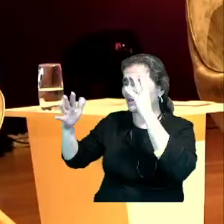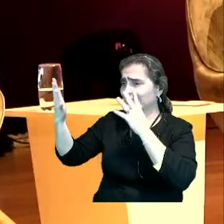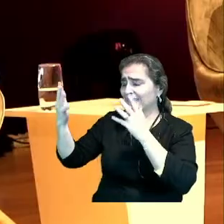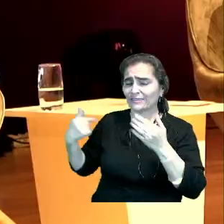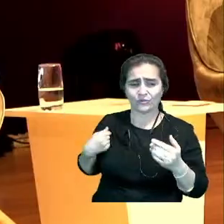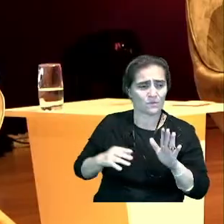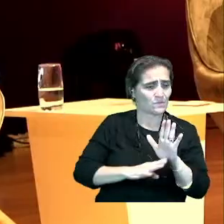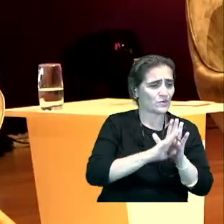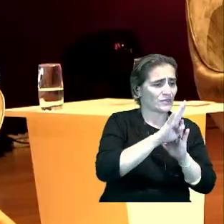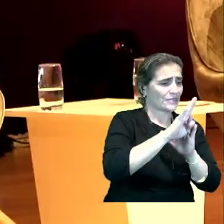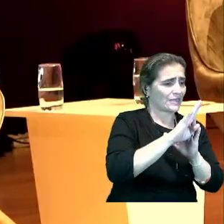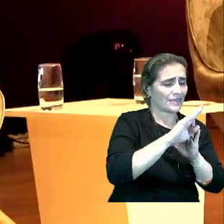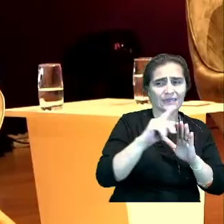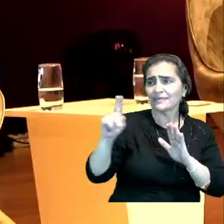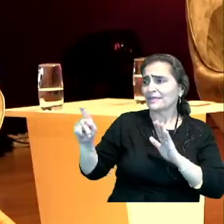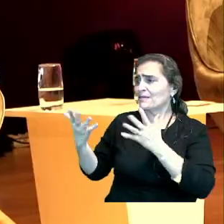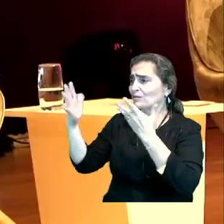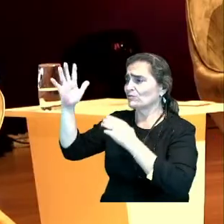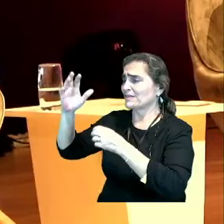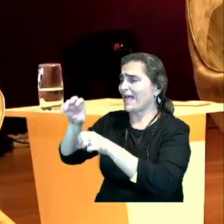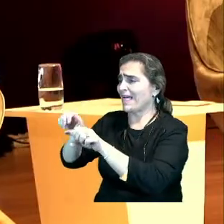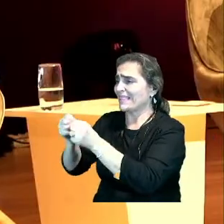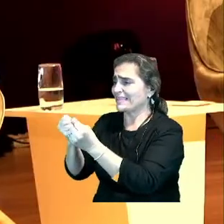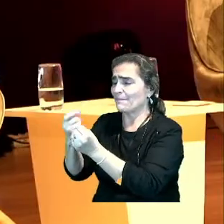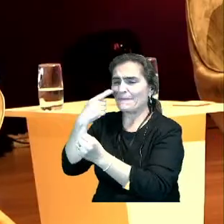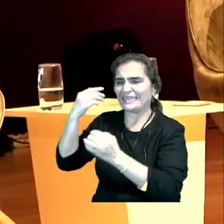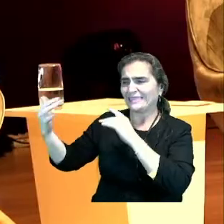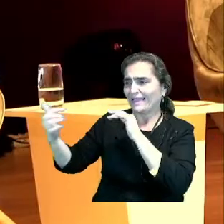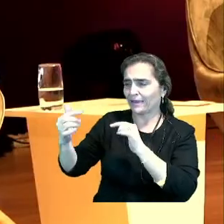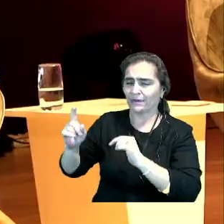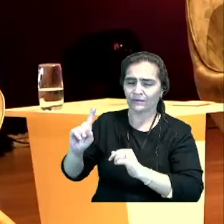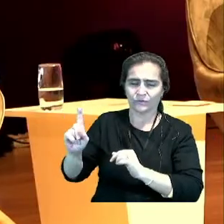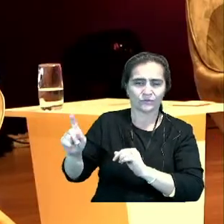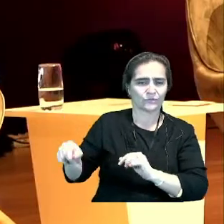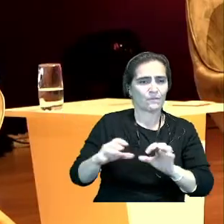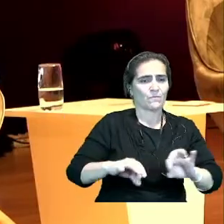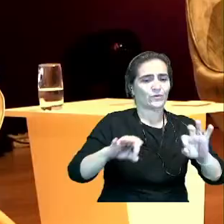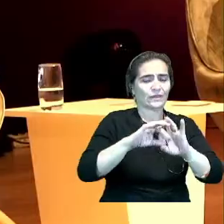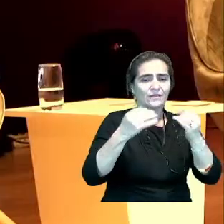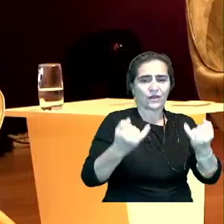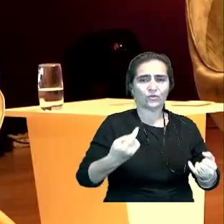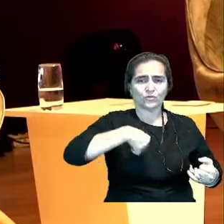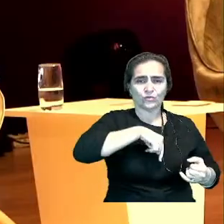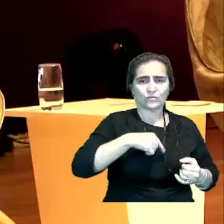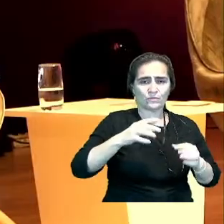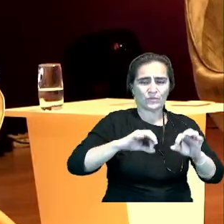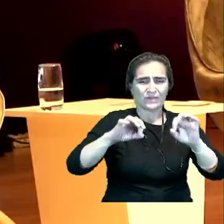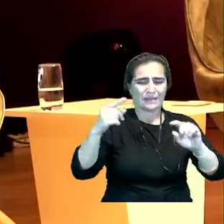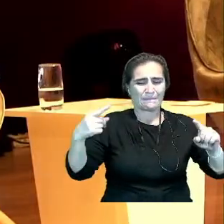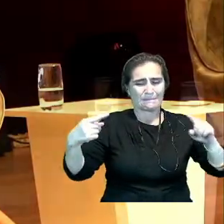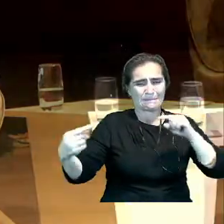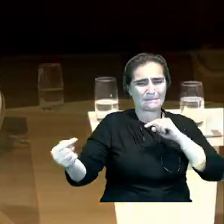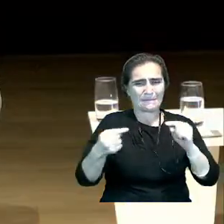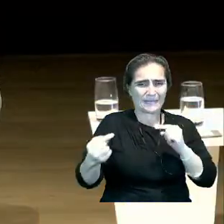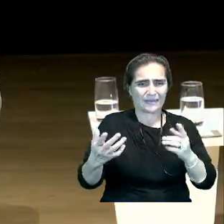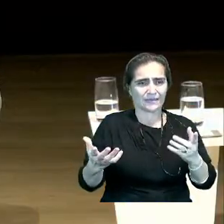for progress, is killed off. I mean, the narrative is killed off. We need to provide the necessary dignity